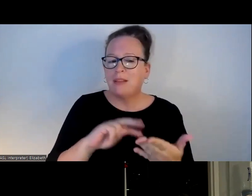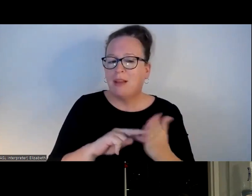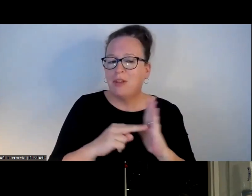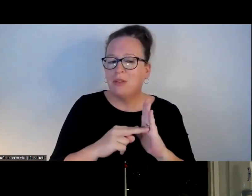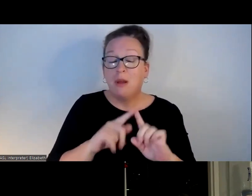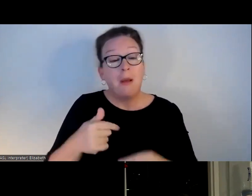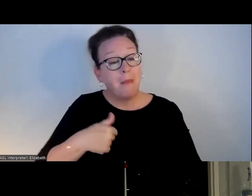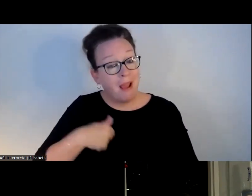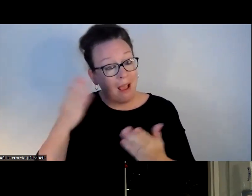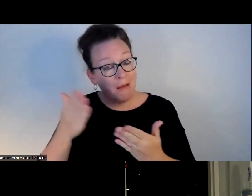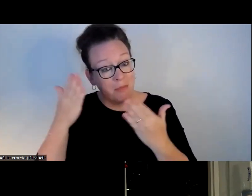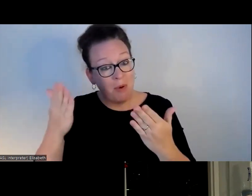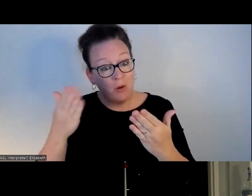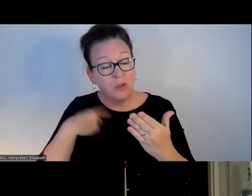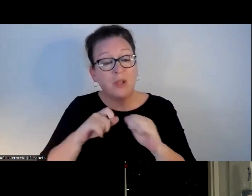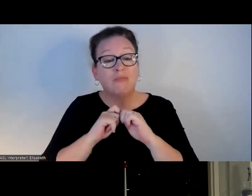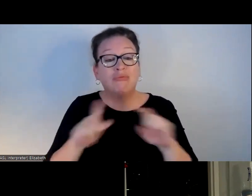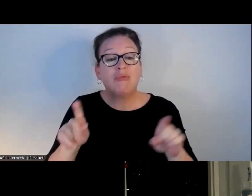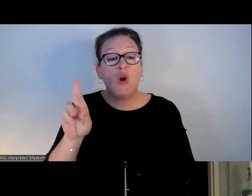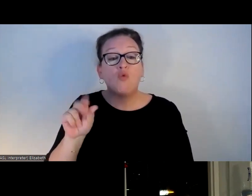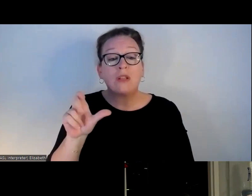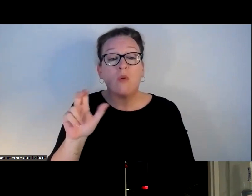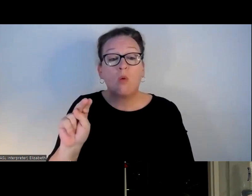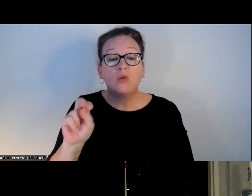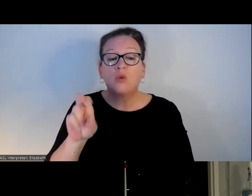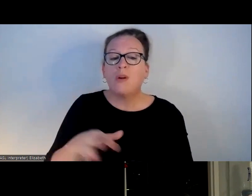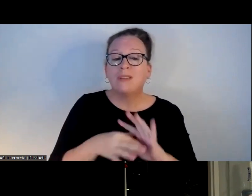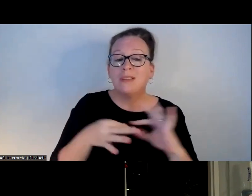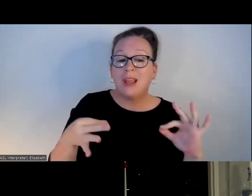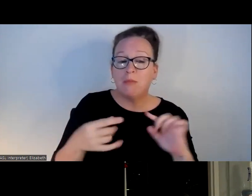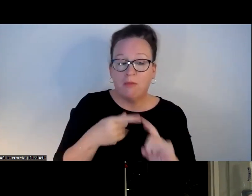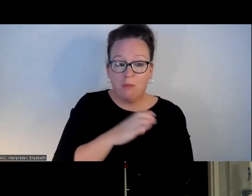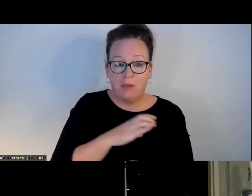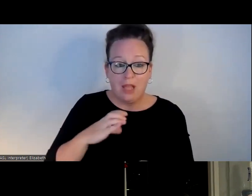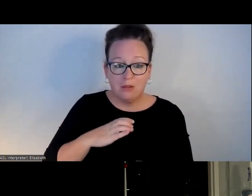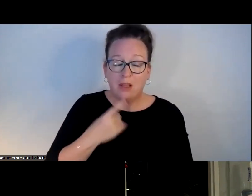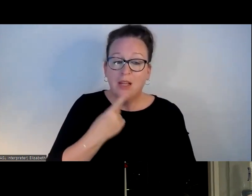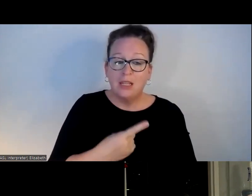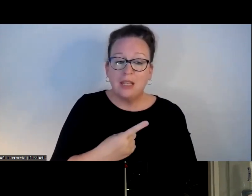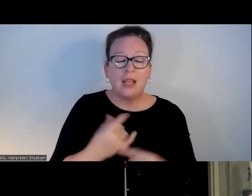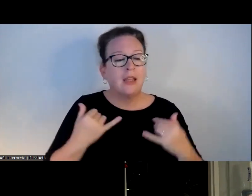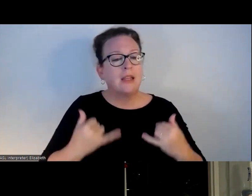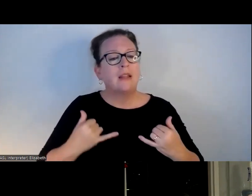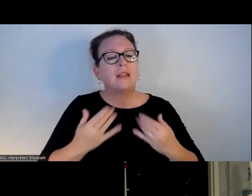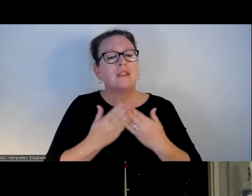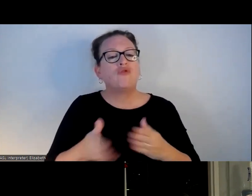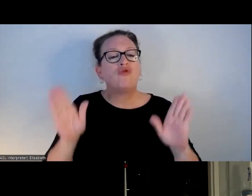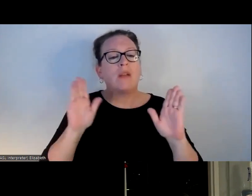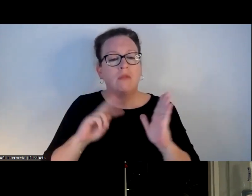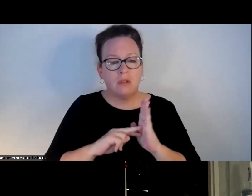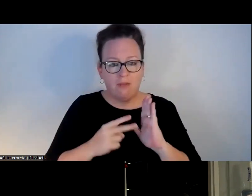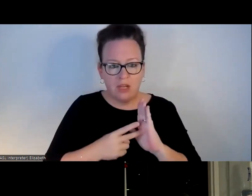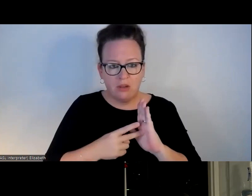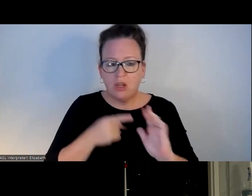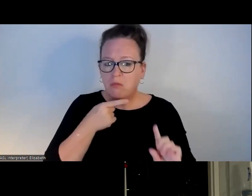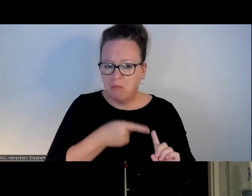issue a resolution or a statement of the council affirming the general definition in terms of the direction it's going